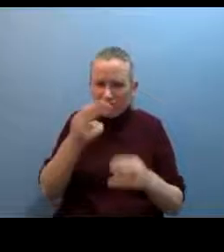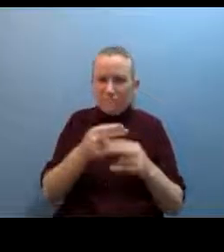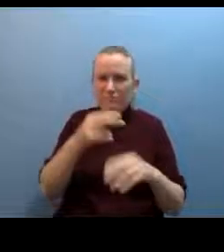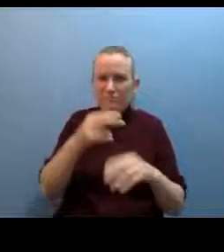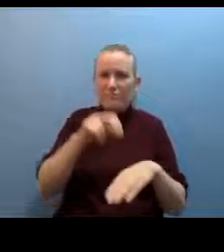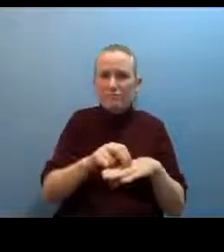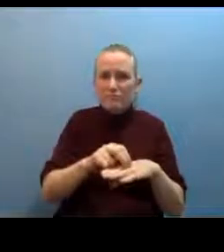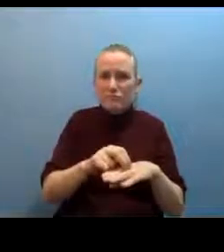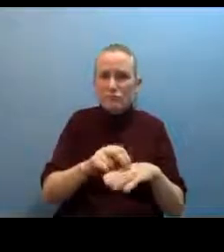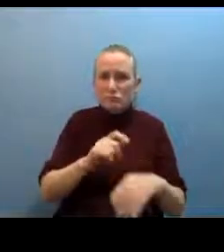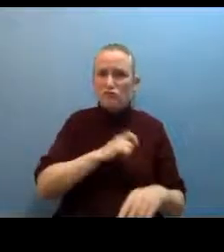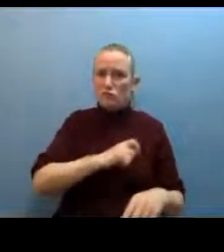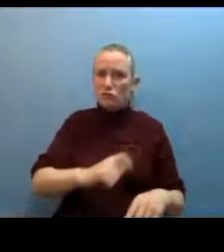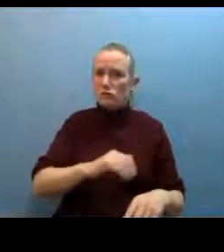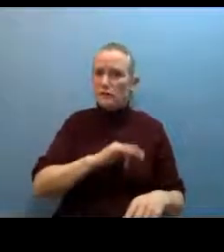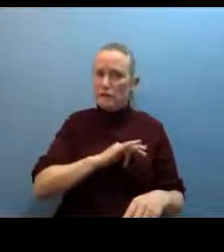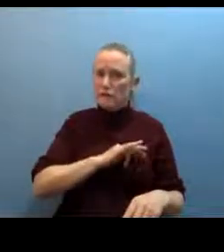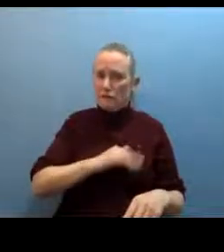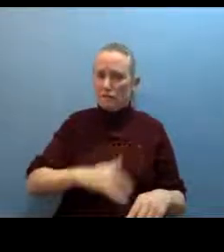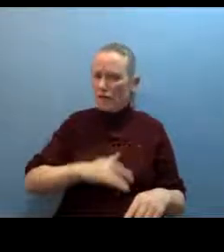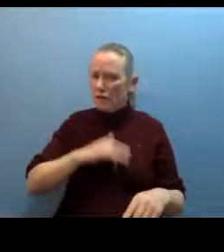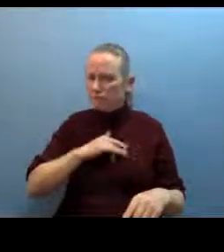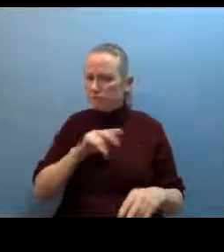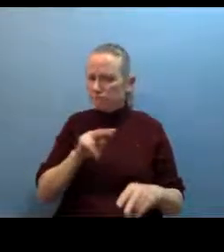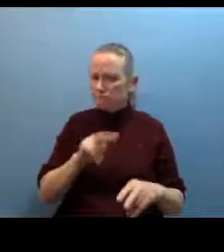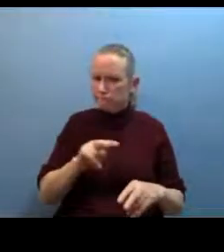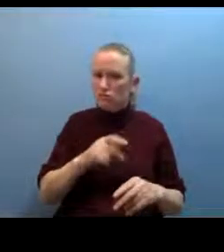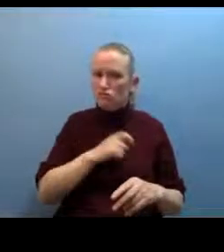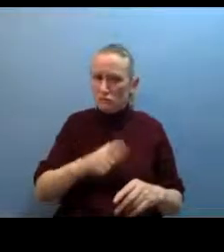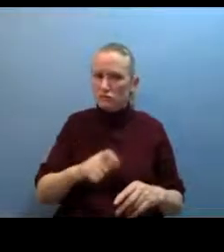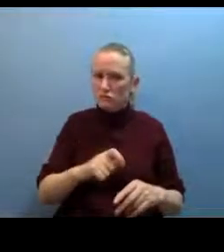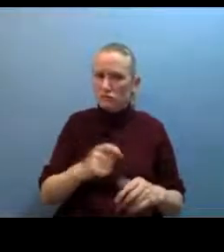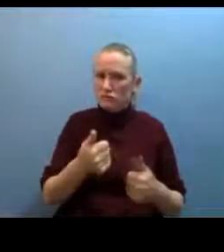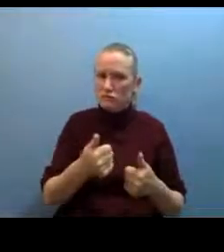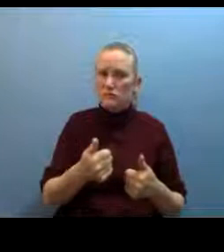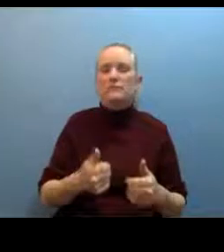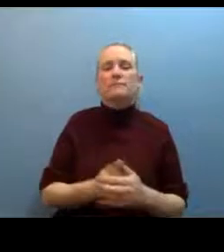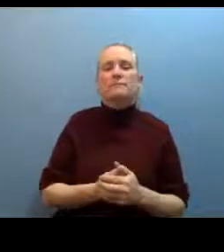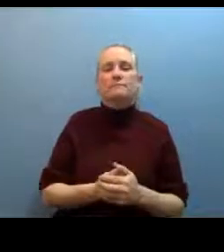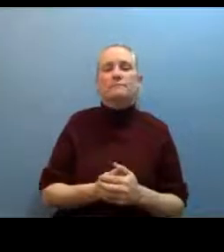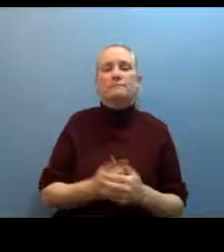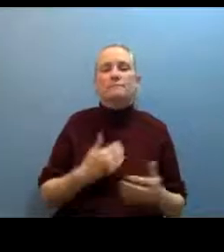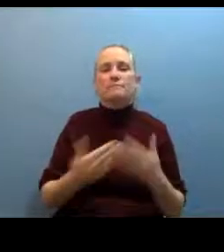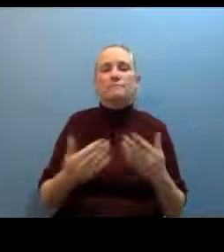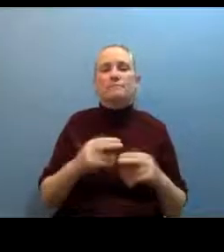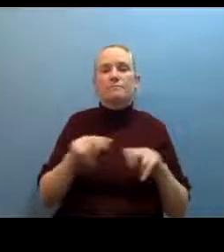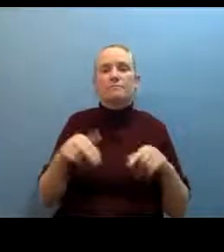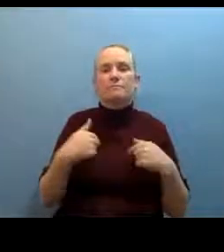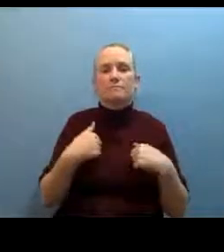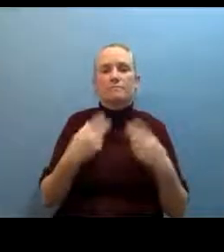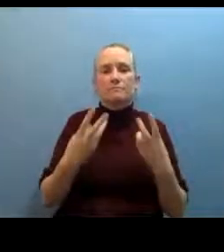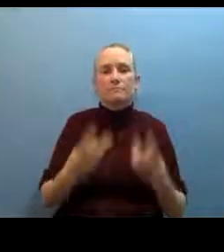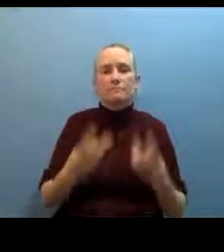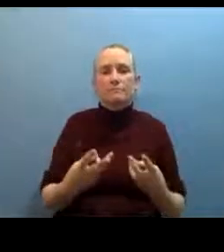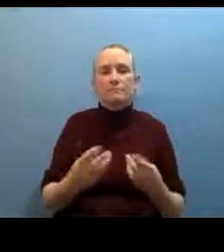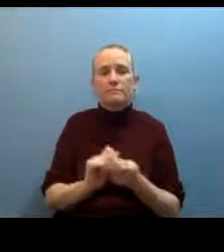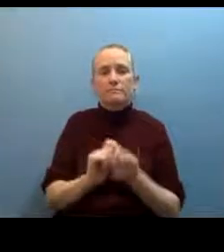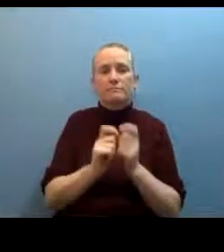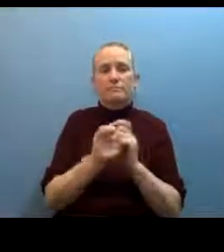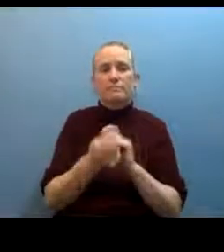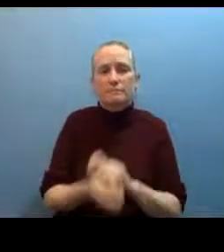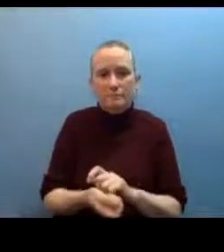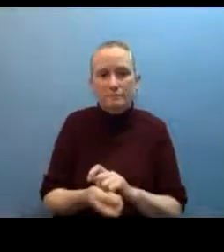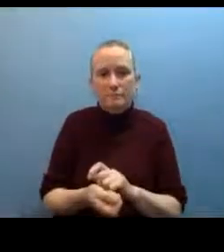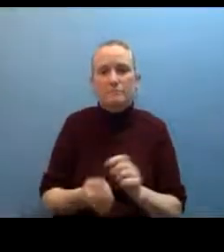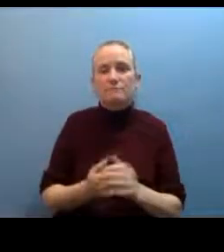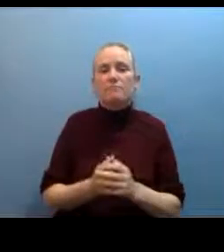your gut, trust your instinct on it. What we're looking for is changes. So some of these things,